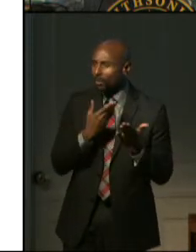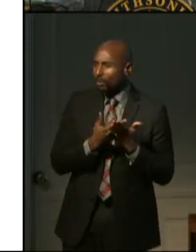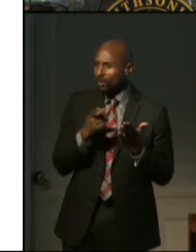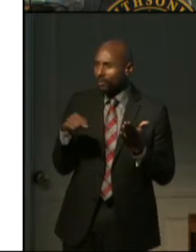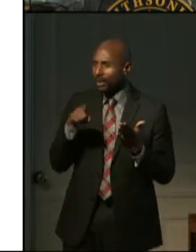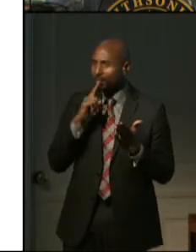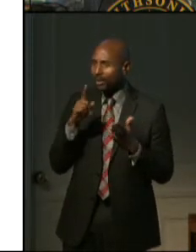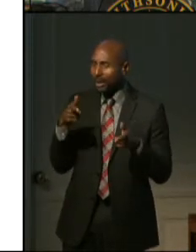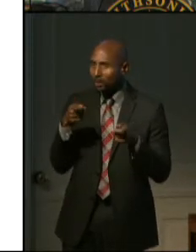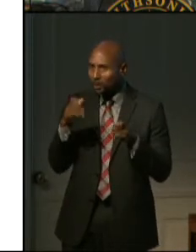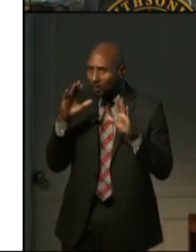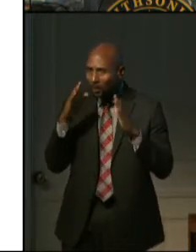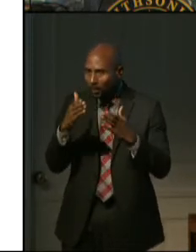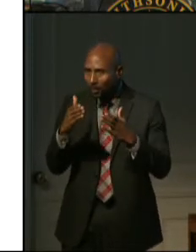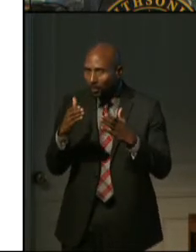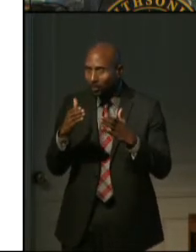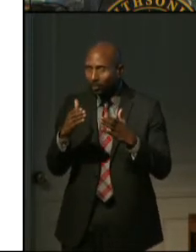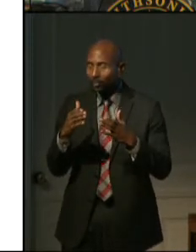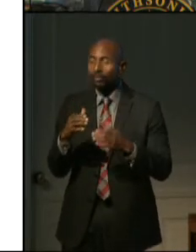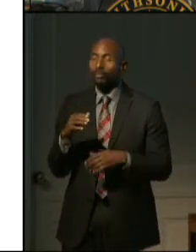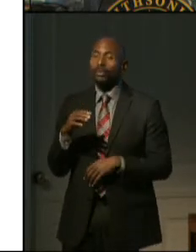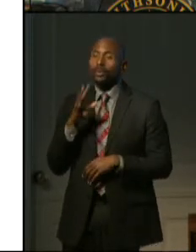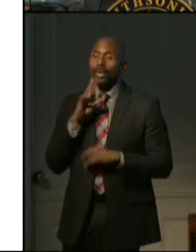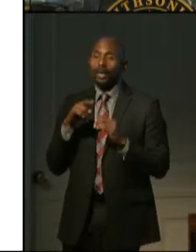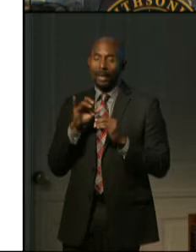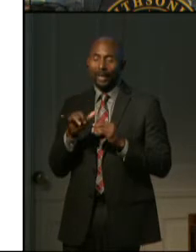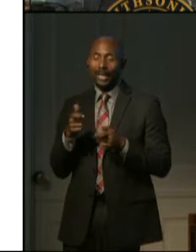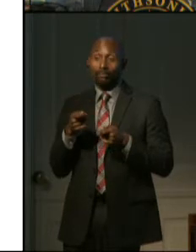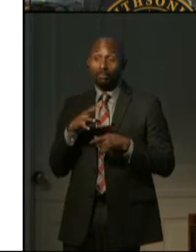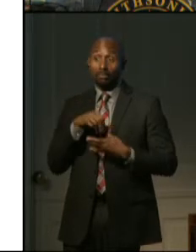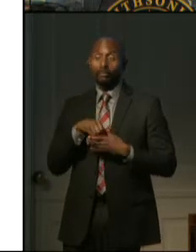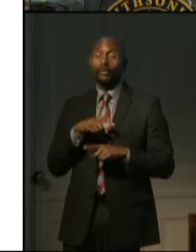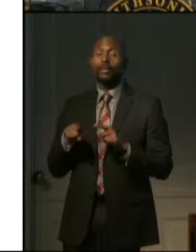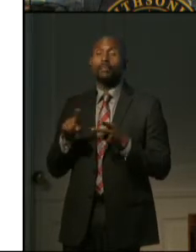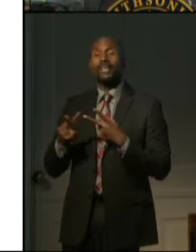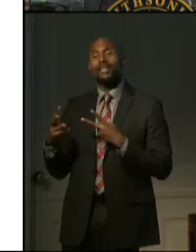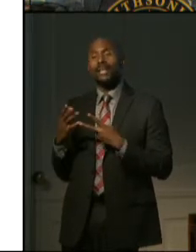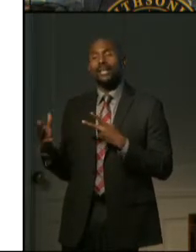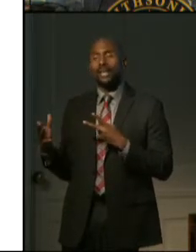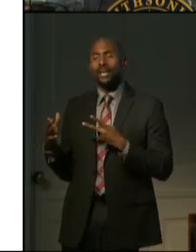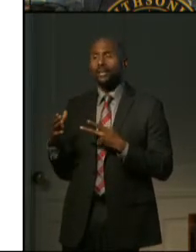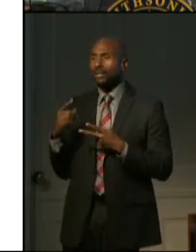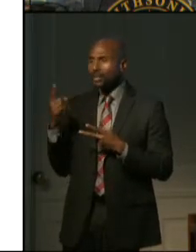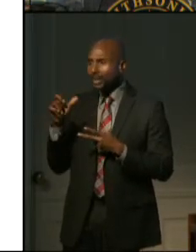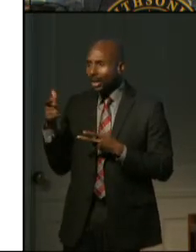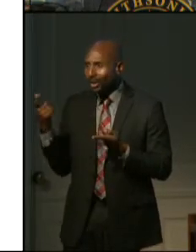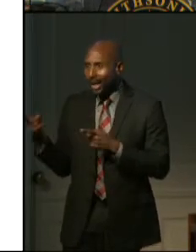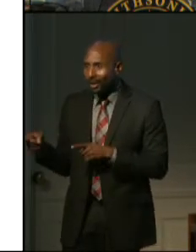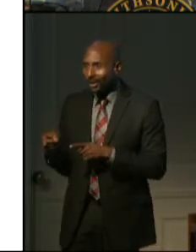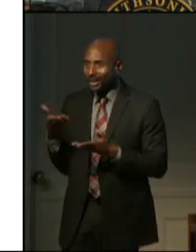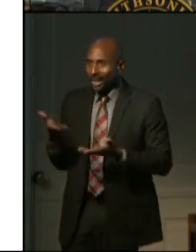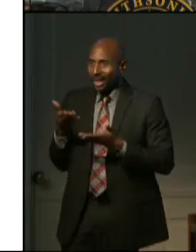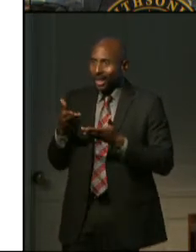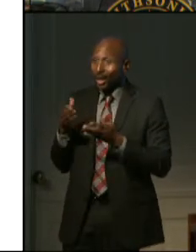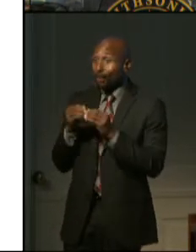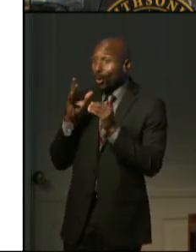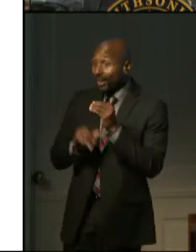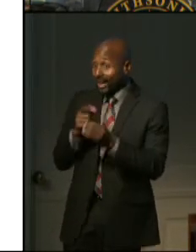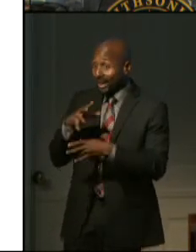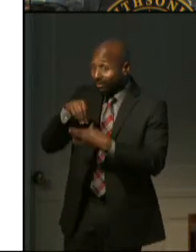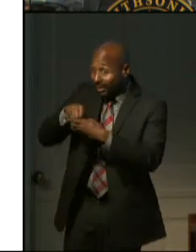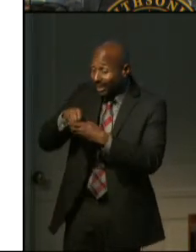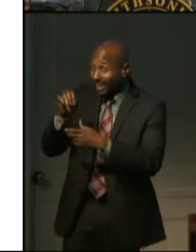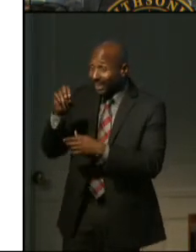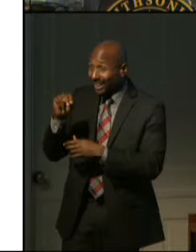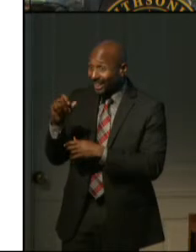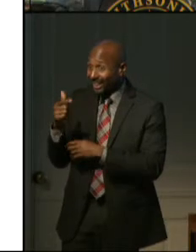happening here beyond engagement? We know that you have to have engagement in order to learn. If I'm not paying attention, how will